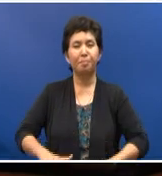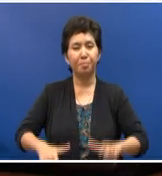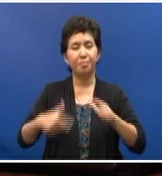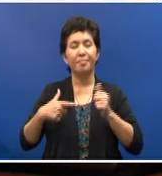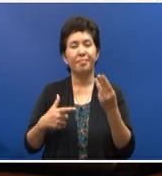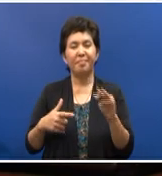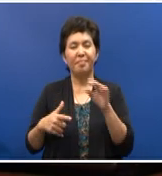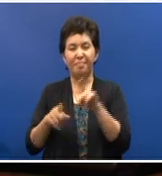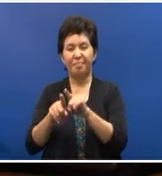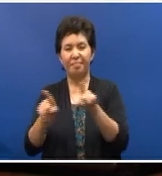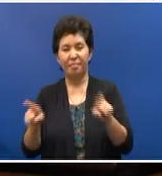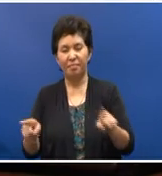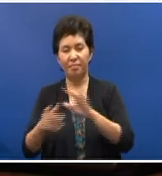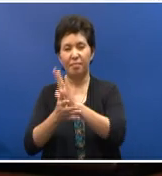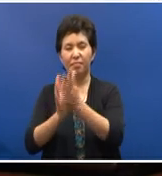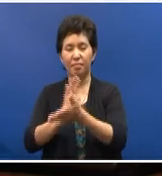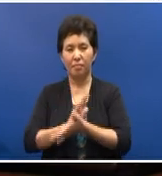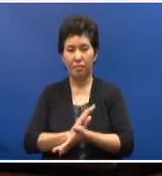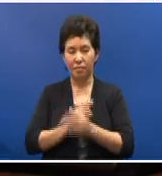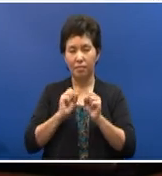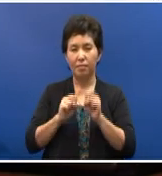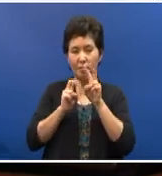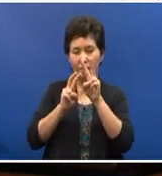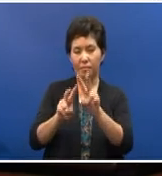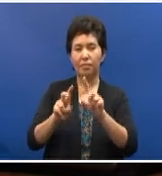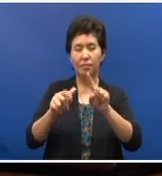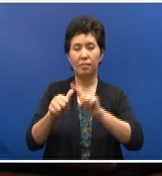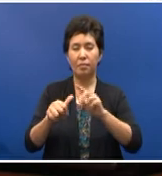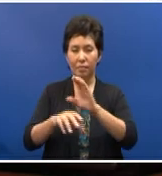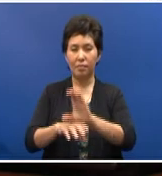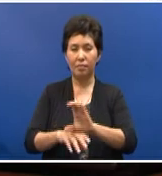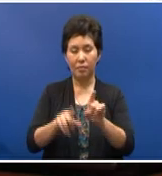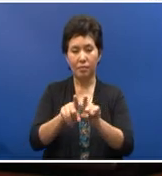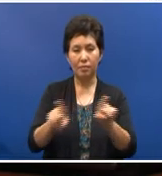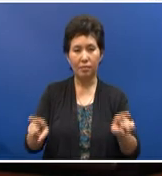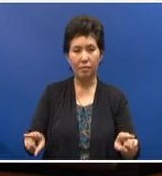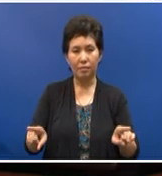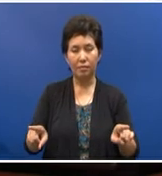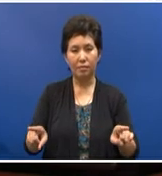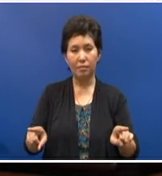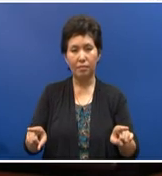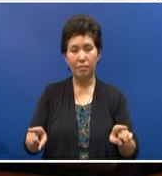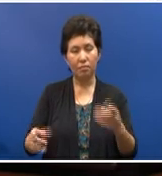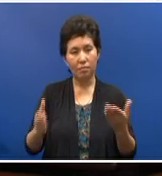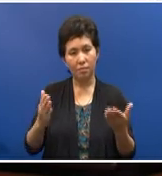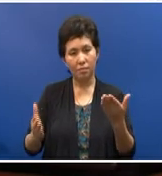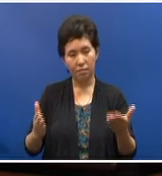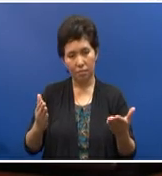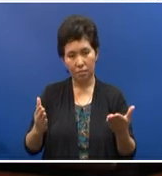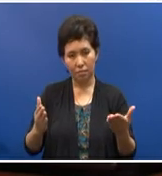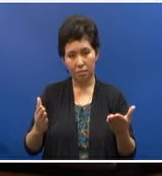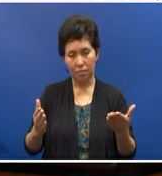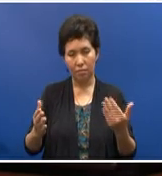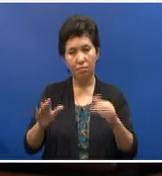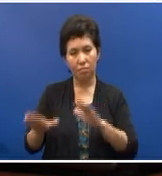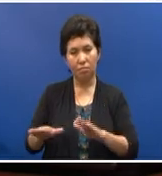so Margaret Mead can see that this accounts for the cultural difference, okay, by comparing the child